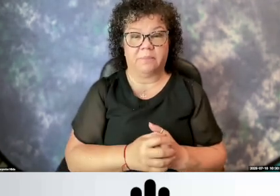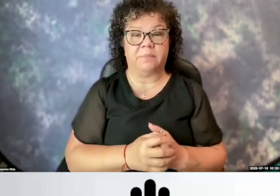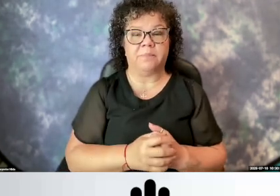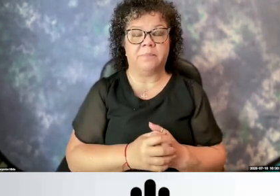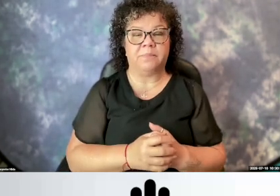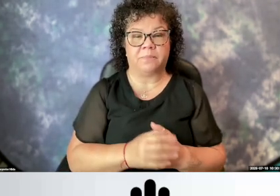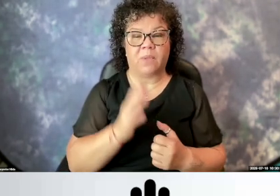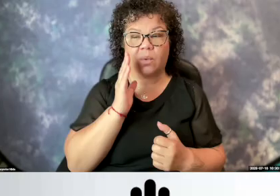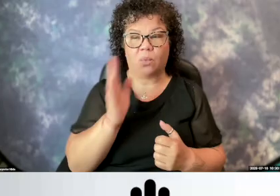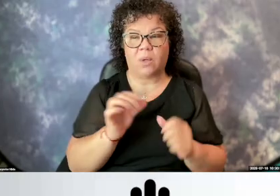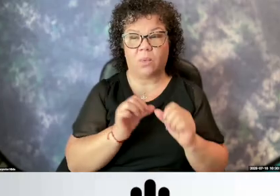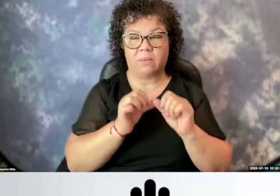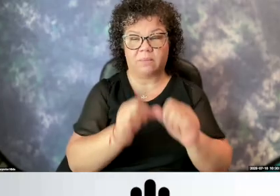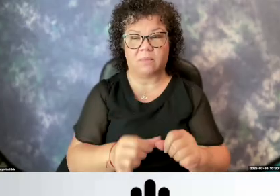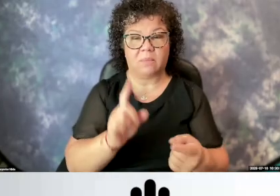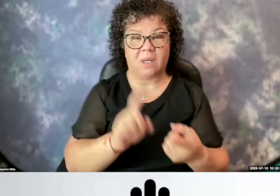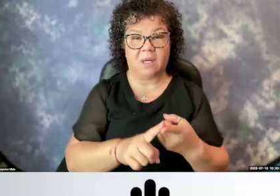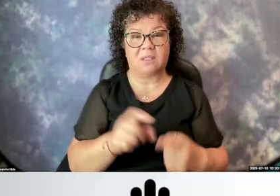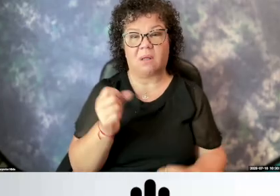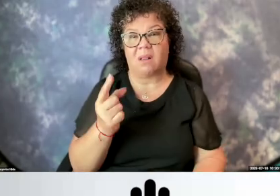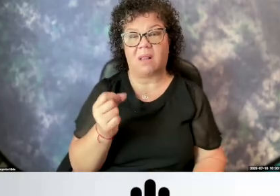till 11:20 if needed.